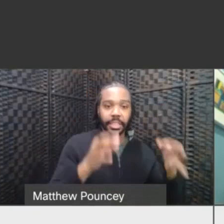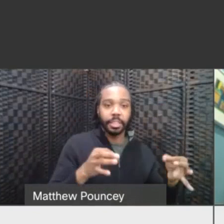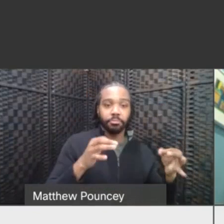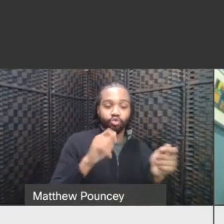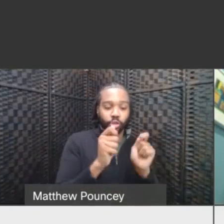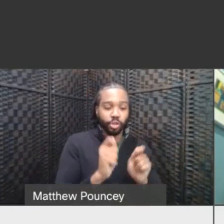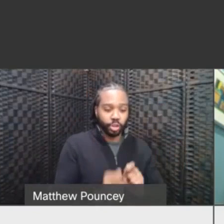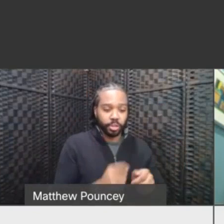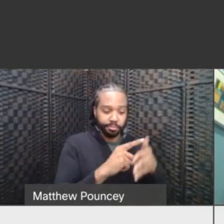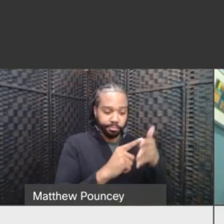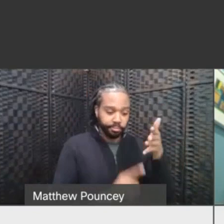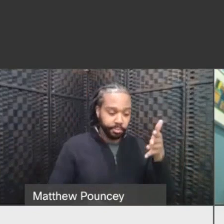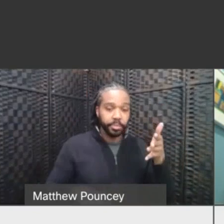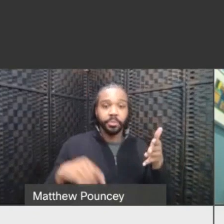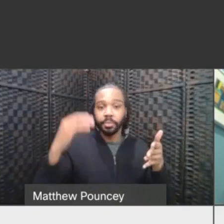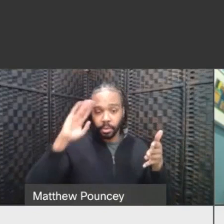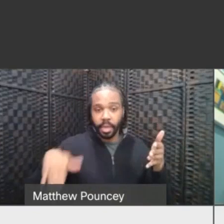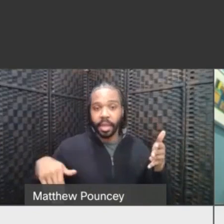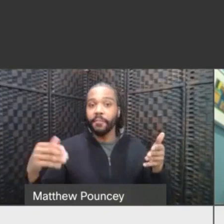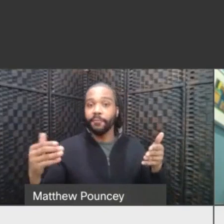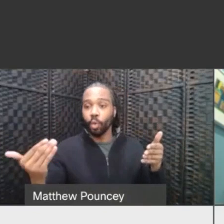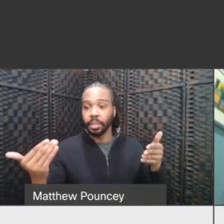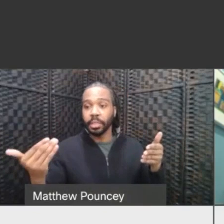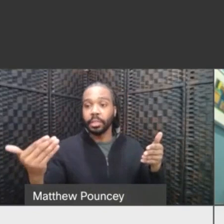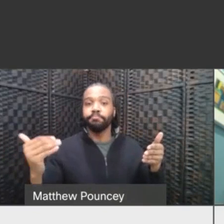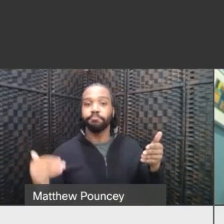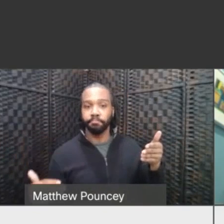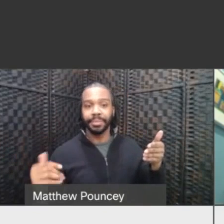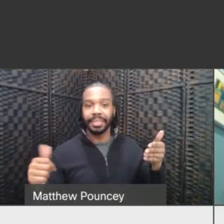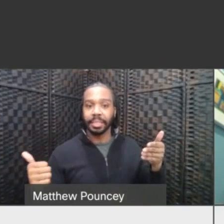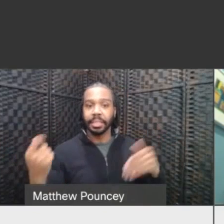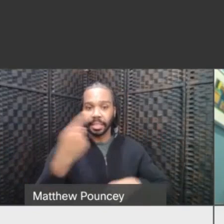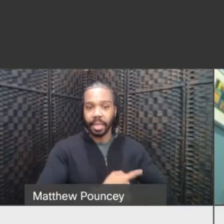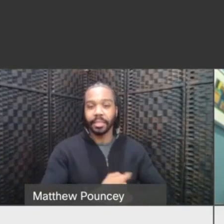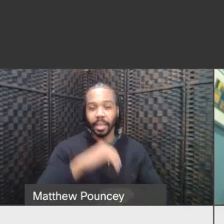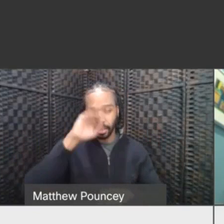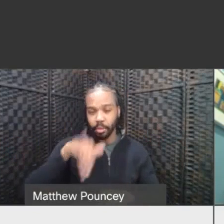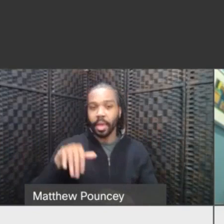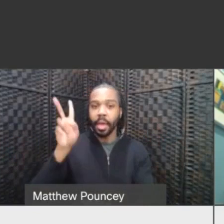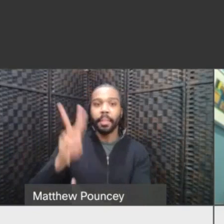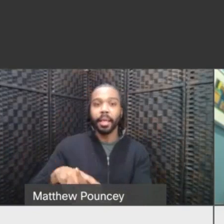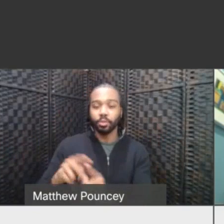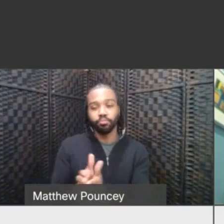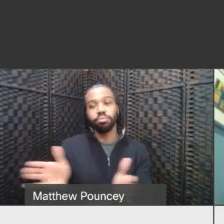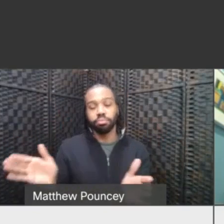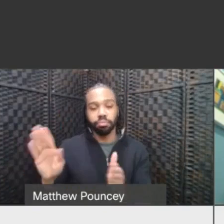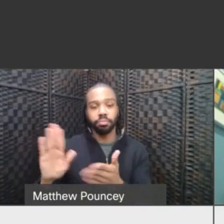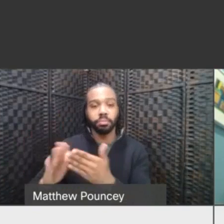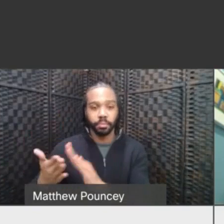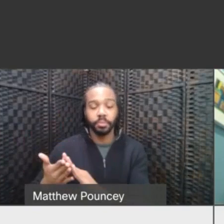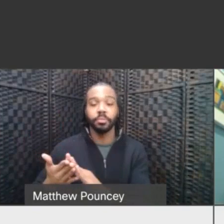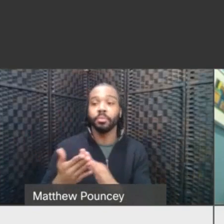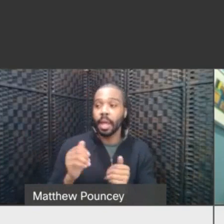is a significant change for all of that population currently. We look at our